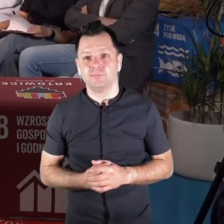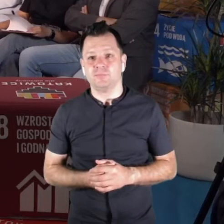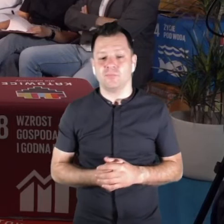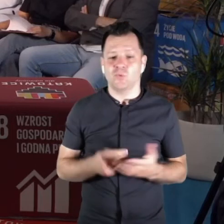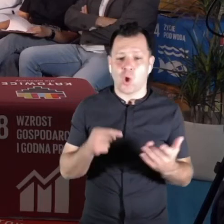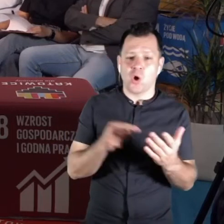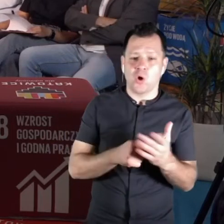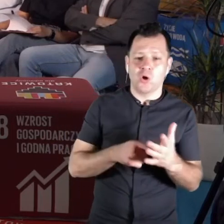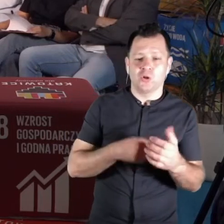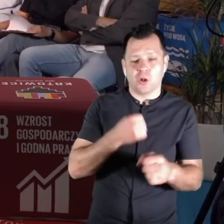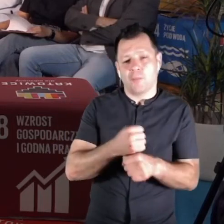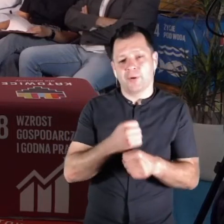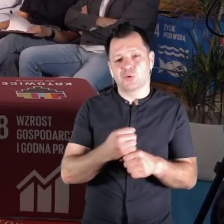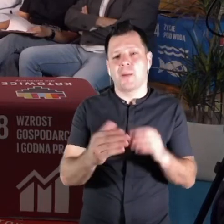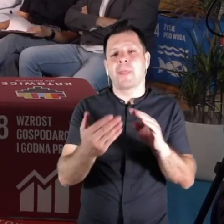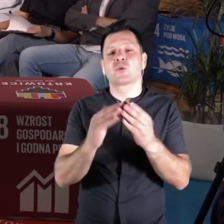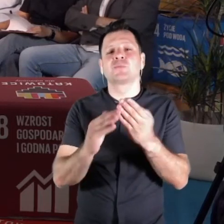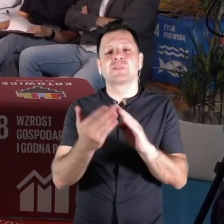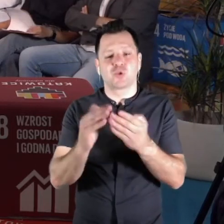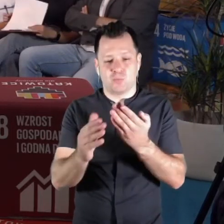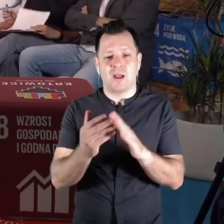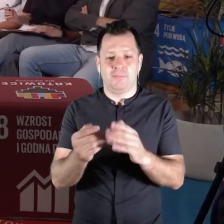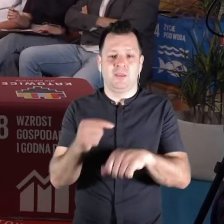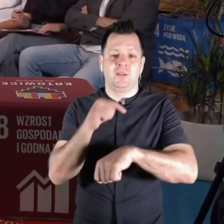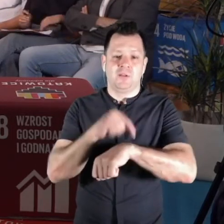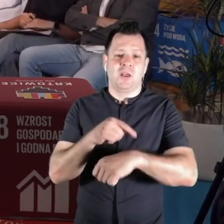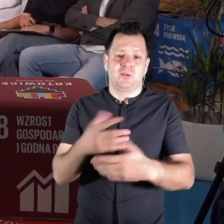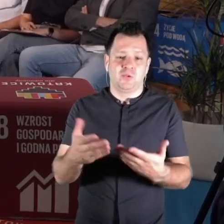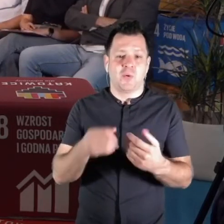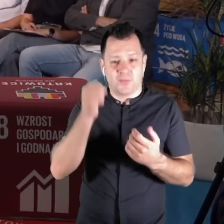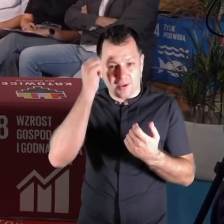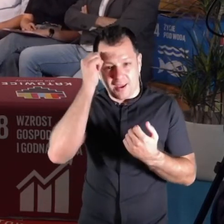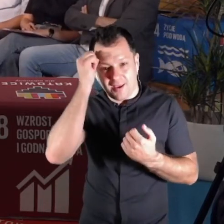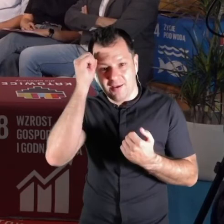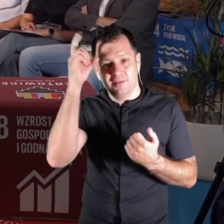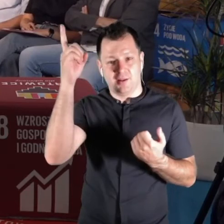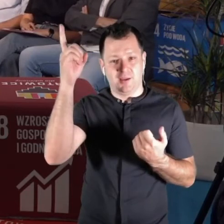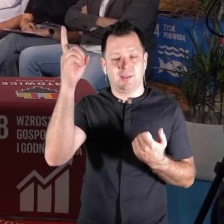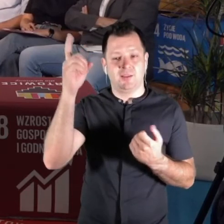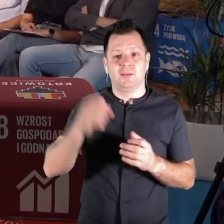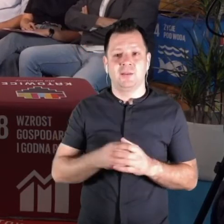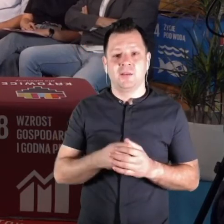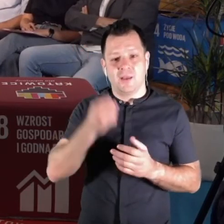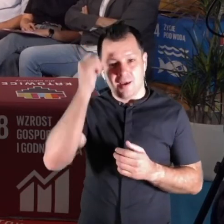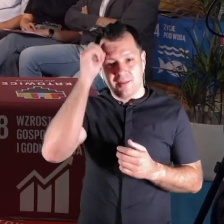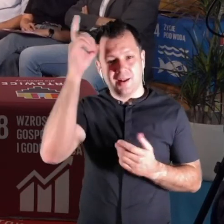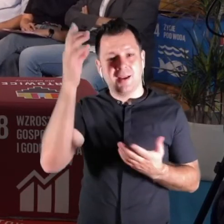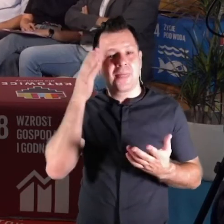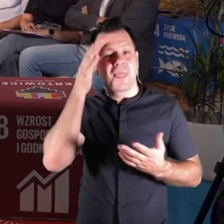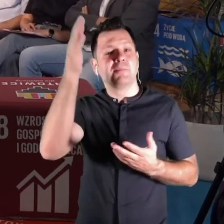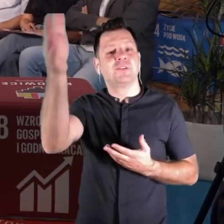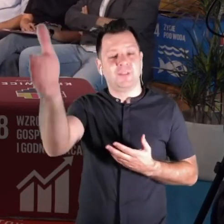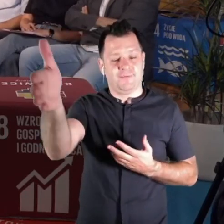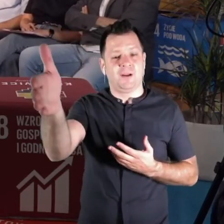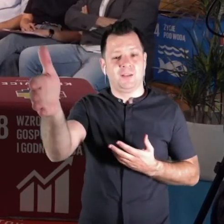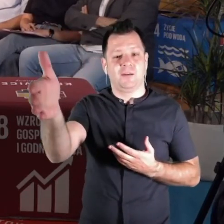intelligent irrigation prediction for city trees. So what we are doing is developing